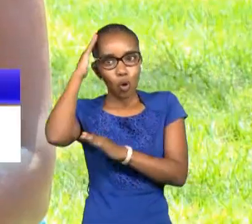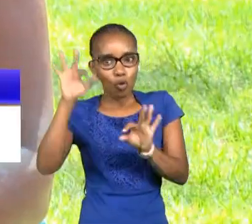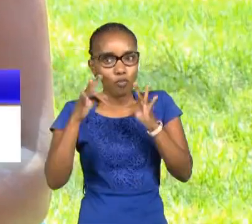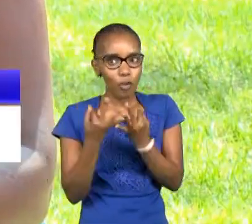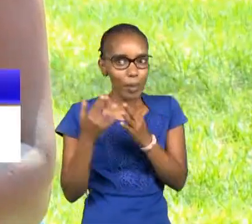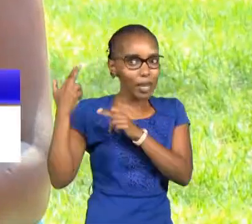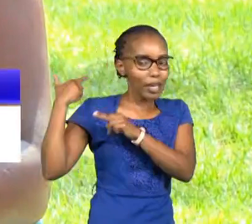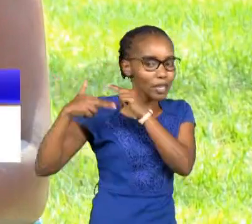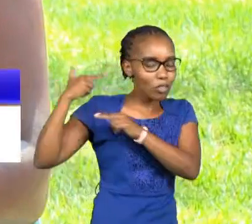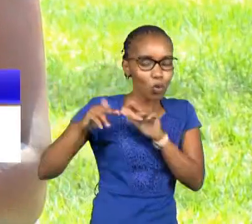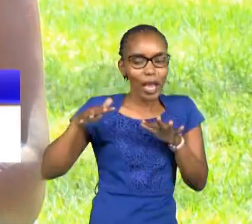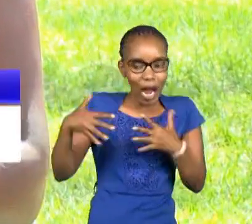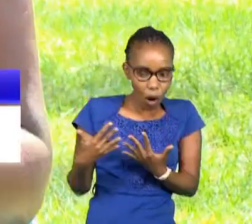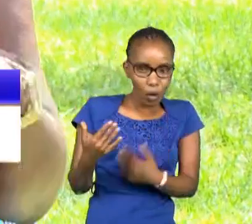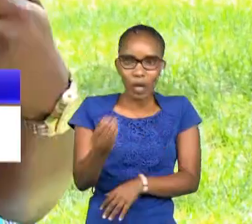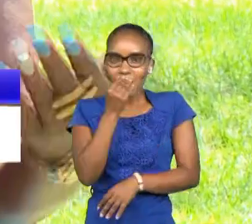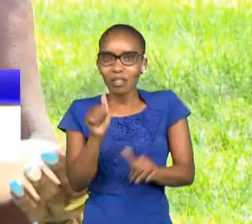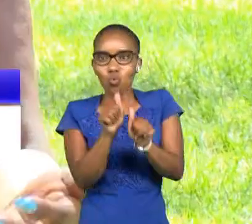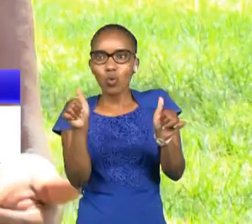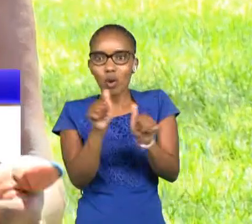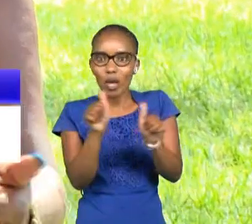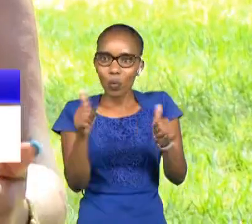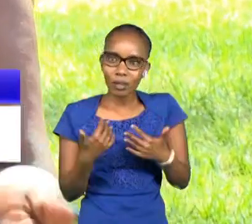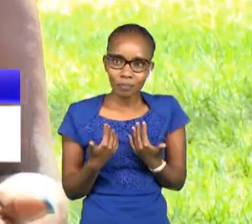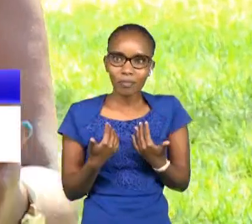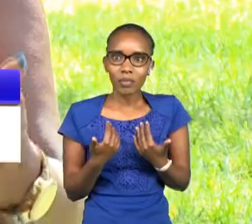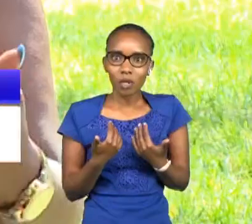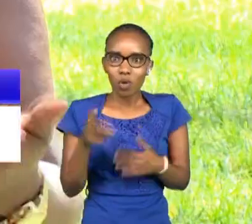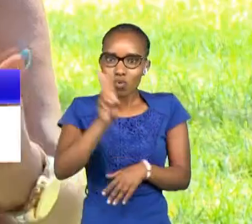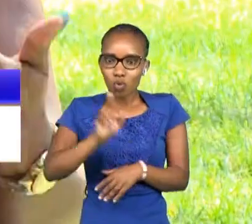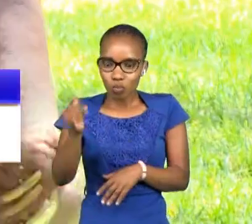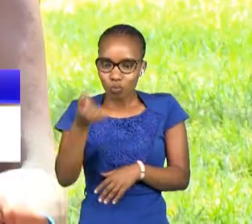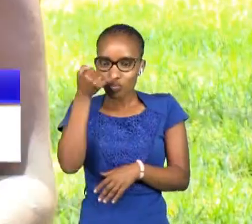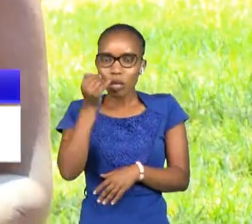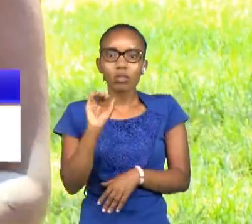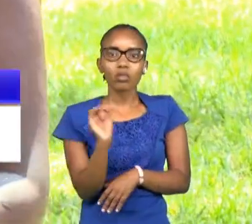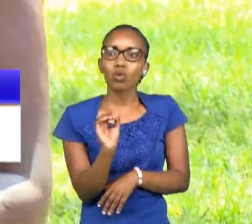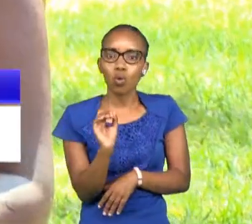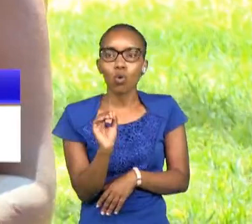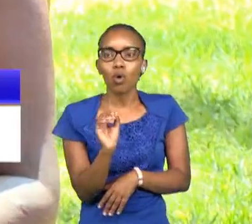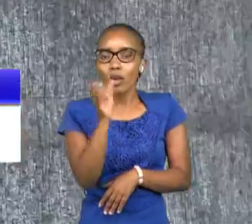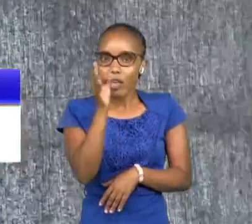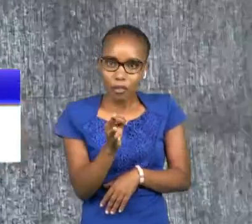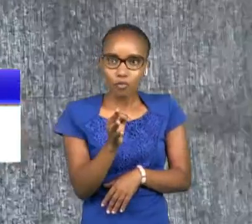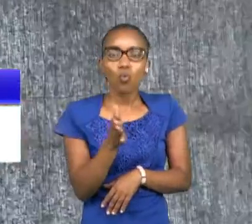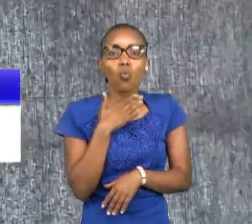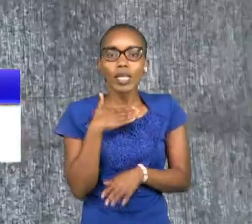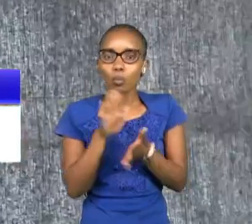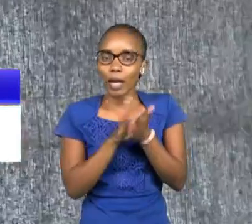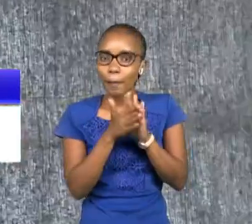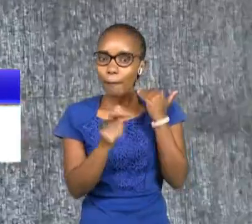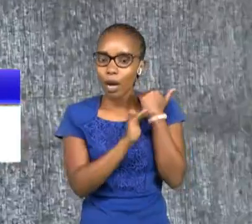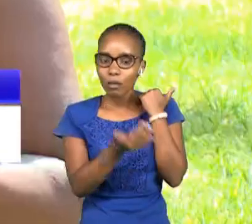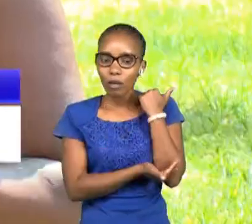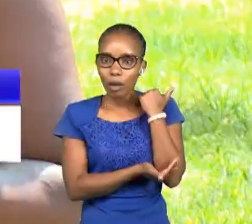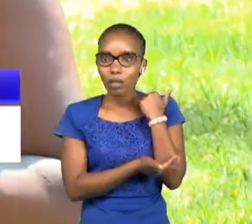history. Eat right. Stop abusing substances when you know you are planning to have a baby, because it will